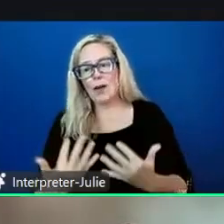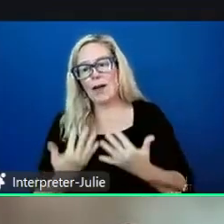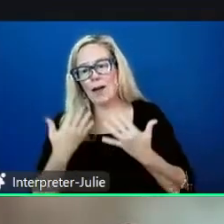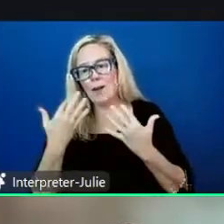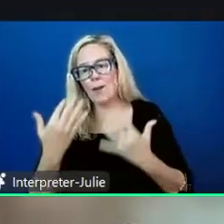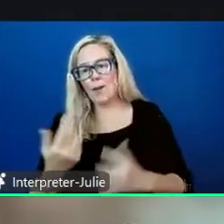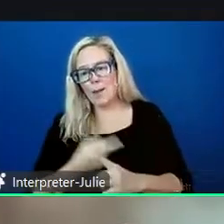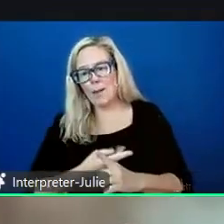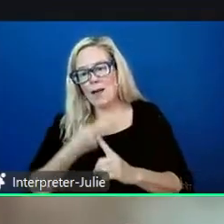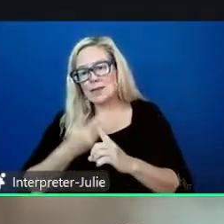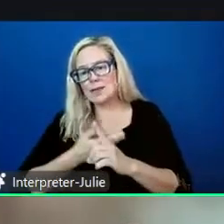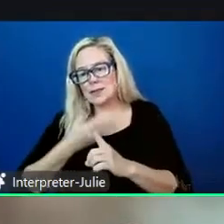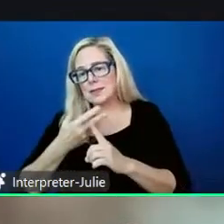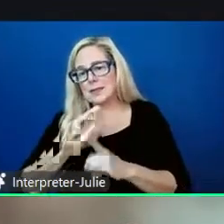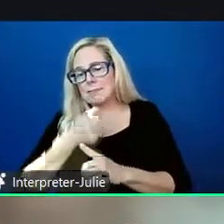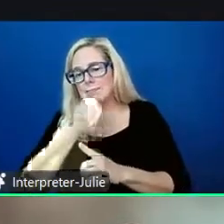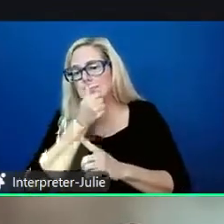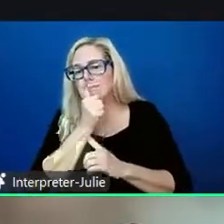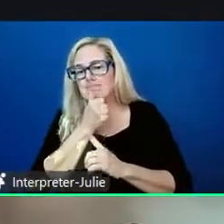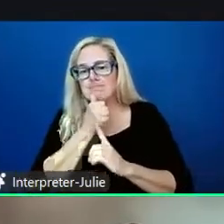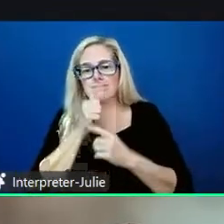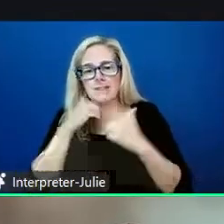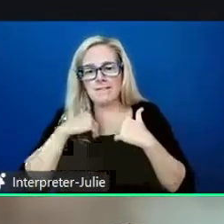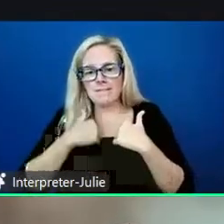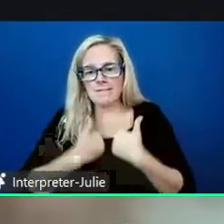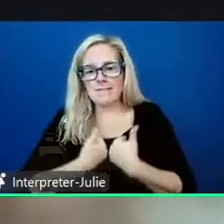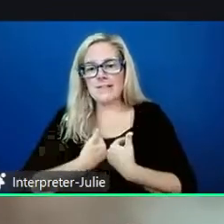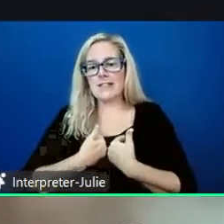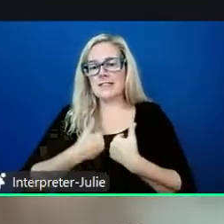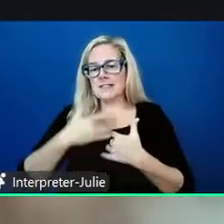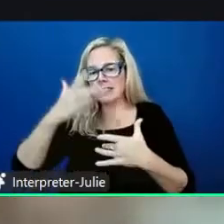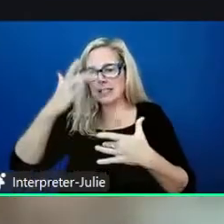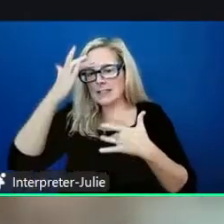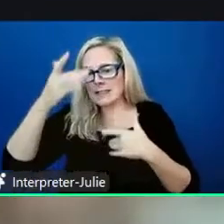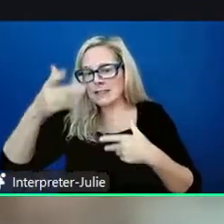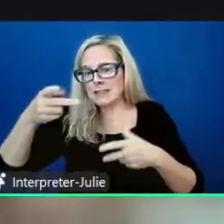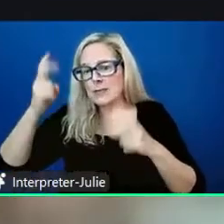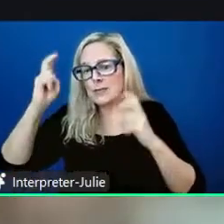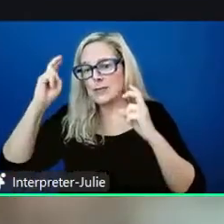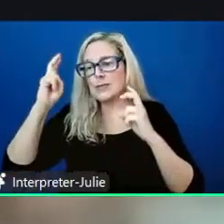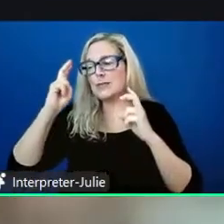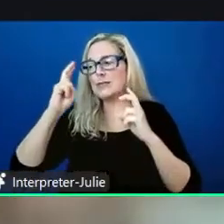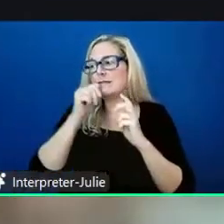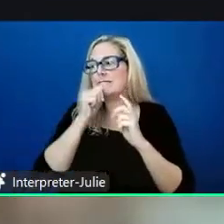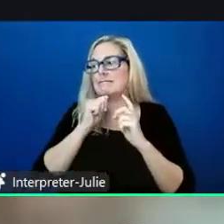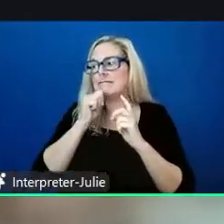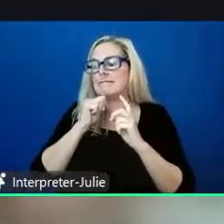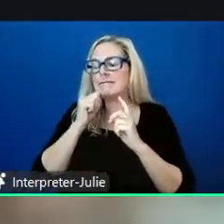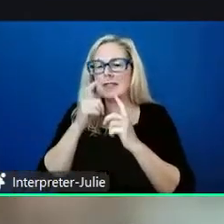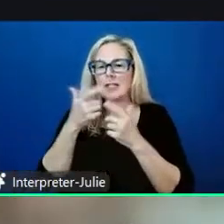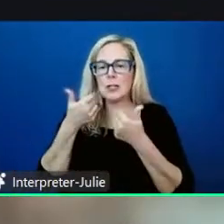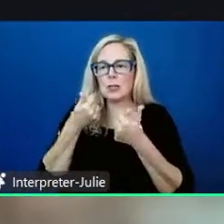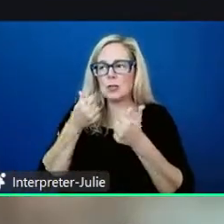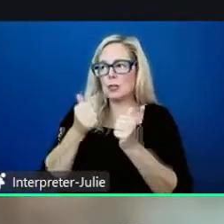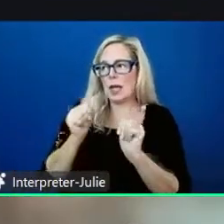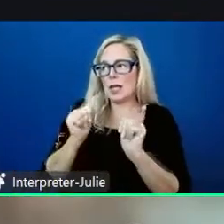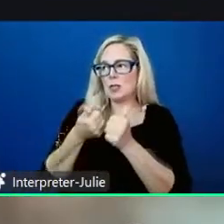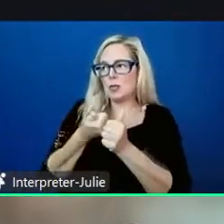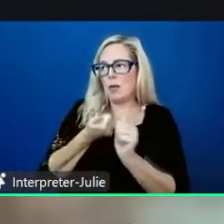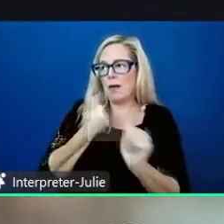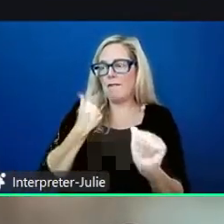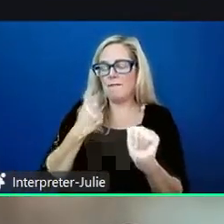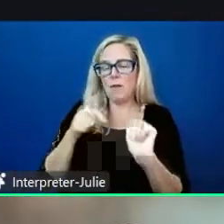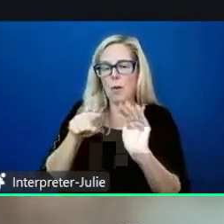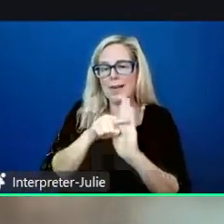and flare-ups, and often choosing silence to avoid stigma. And what's important here is not just that these things happen, but that they often